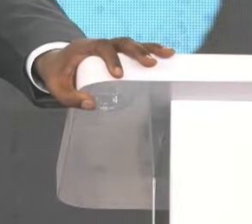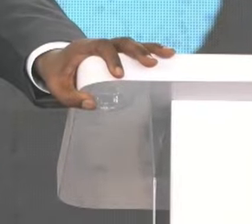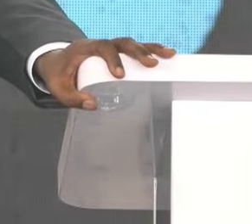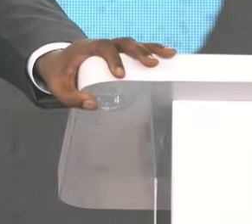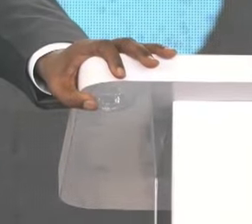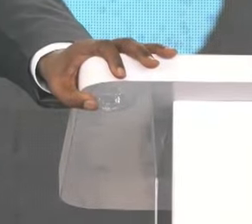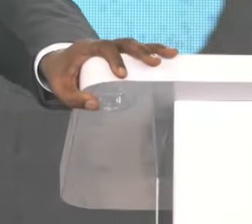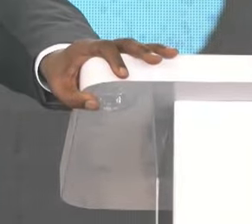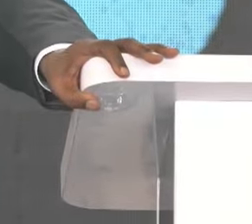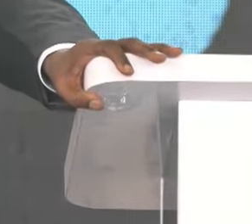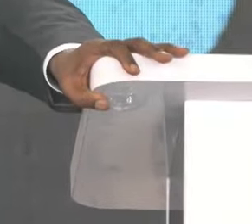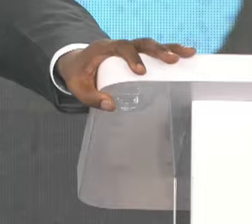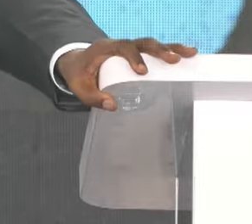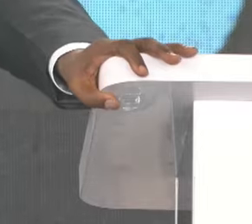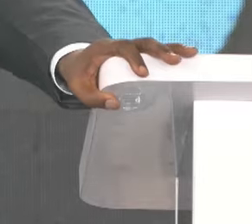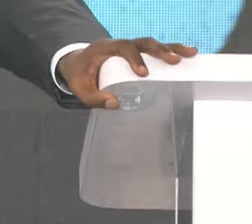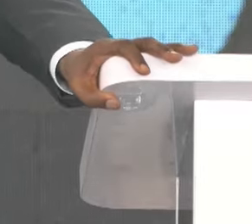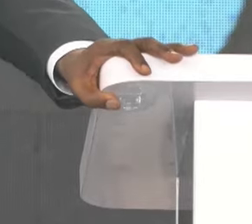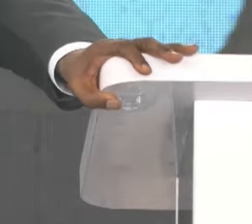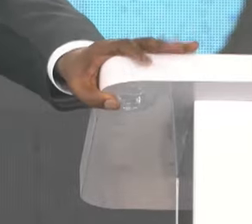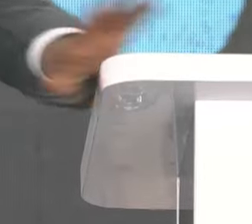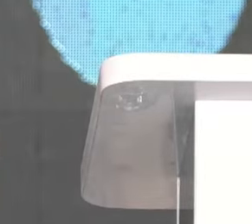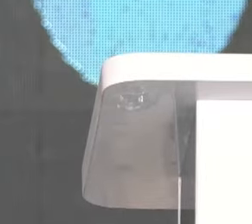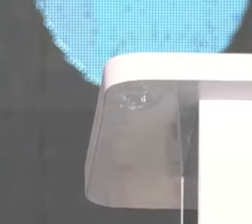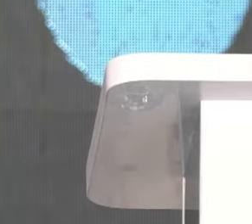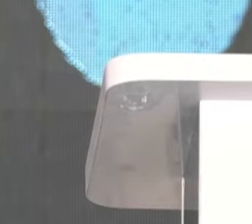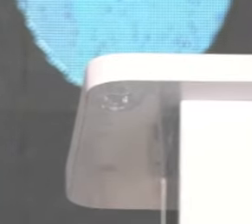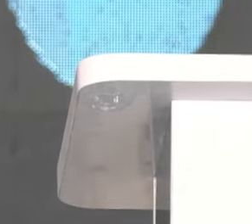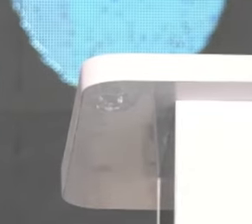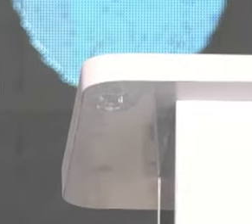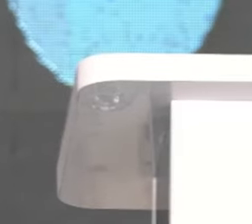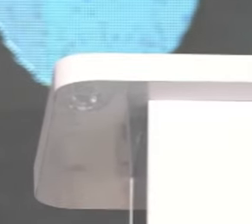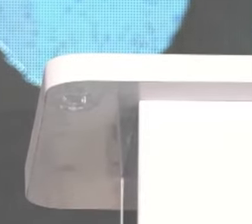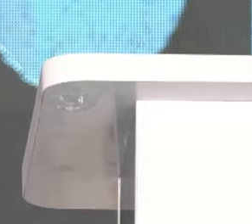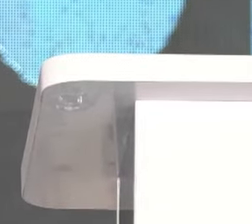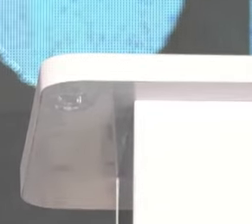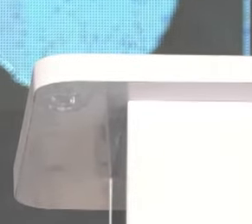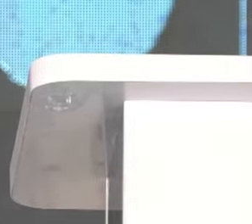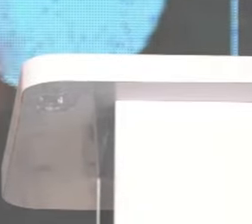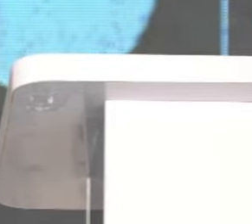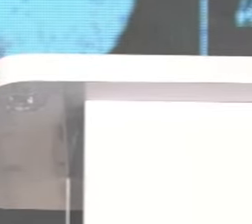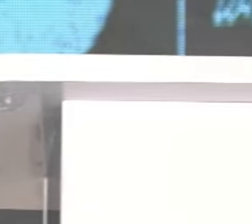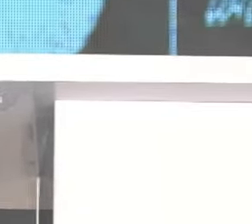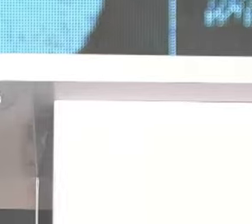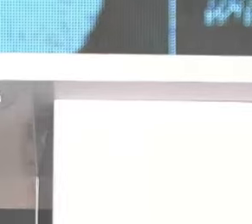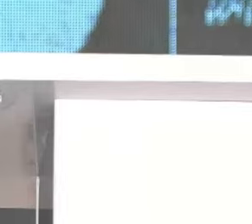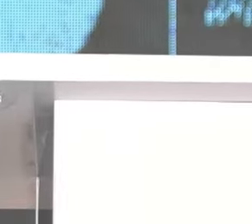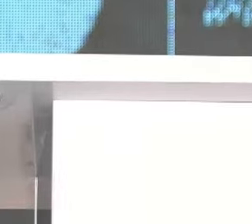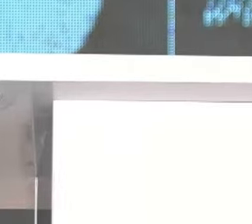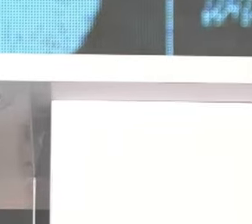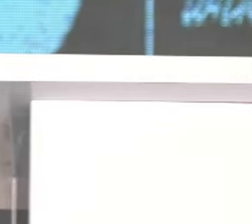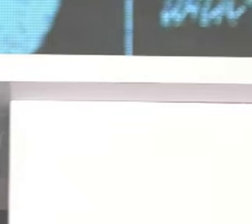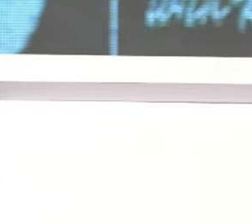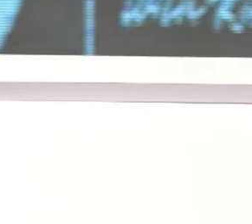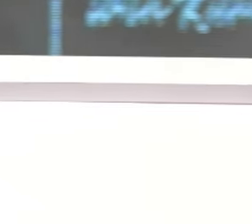unhappy, when somebody crossed your way? Is there something you always say, like the